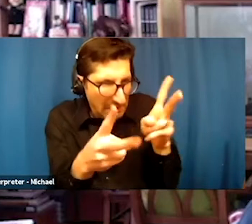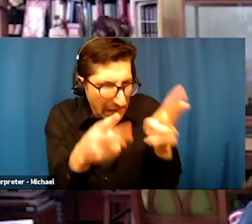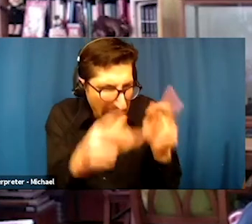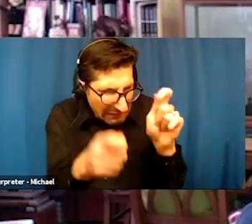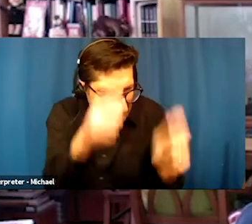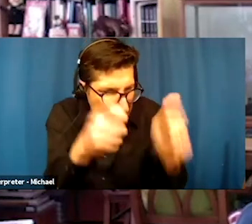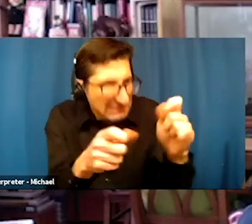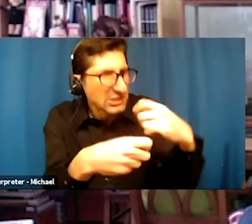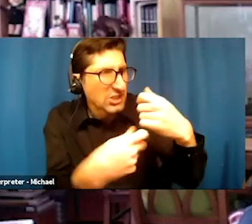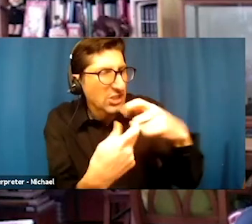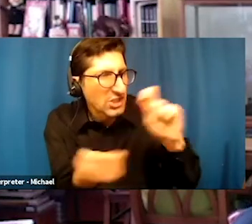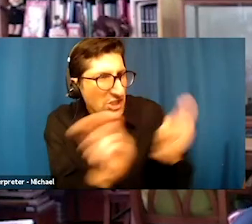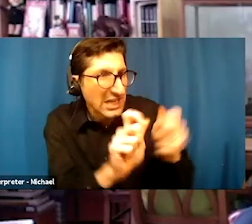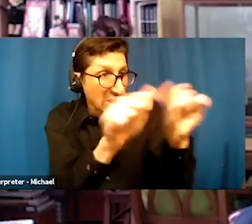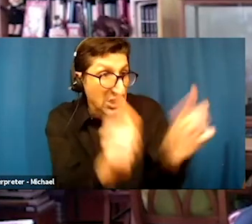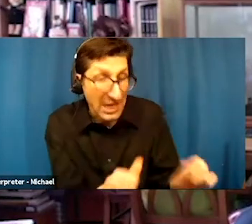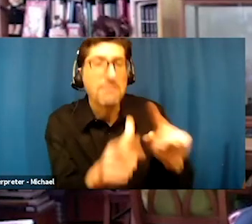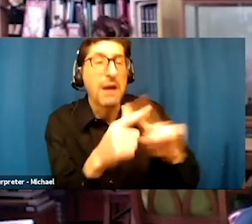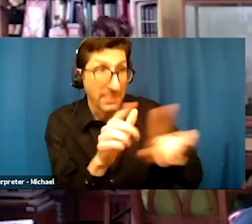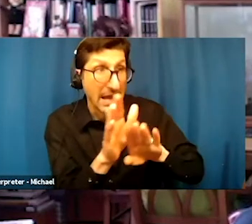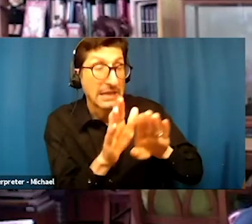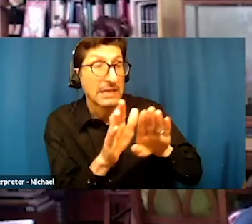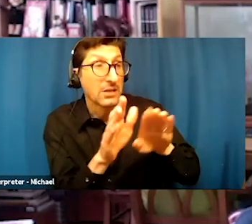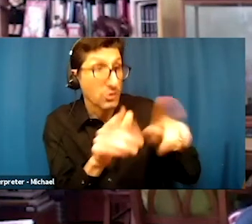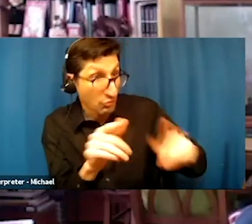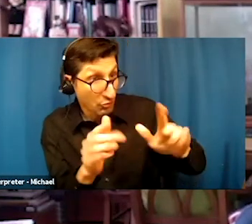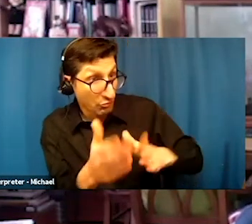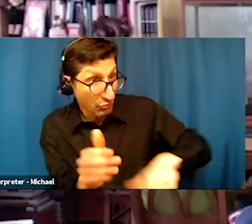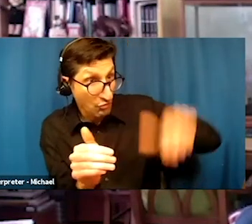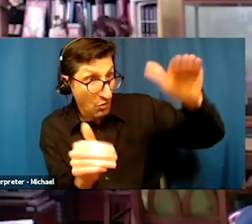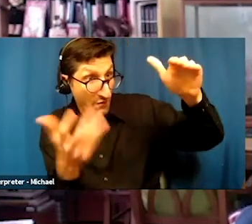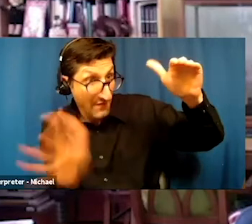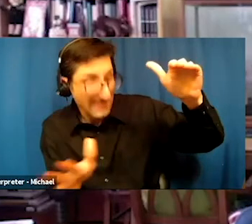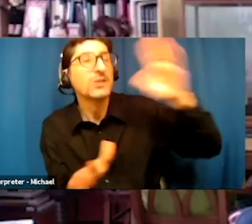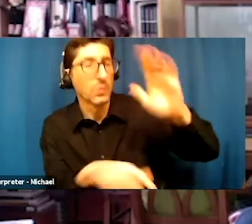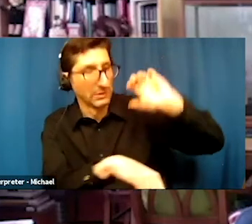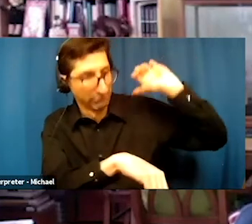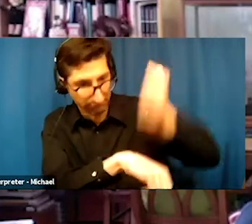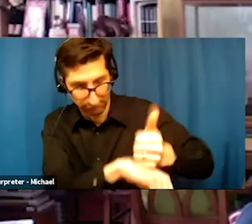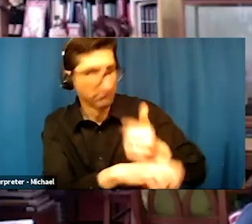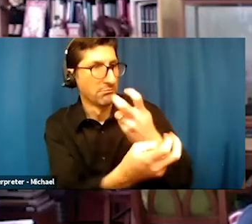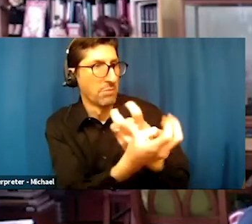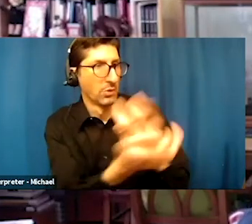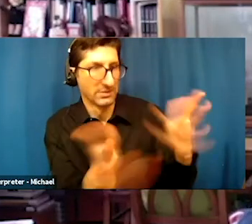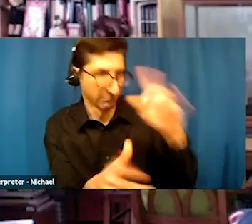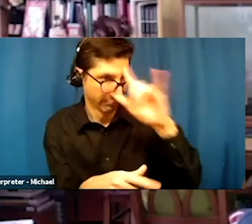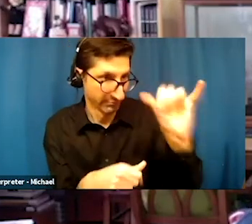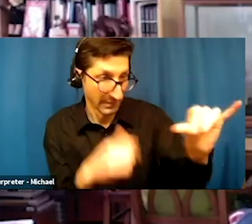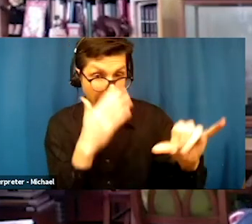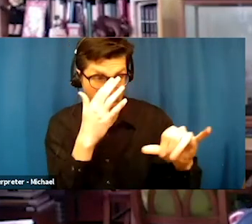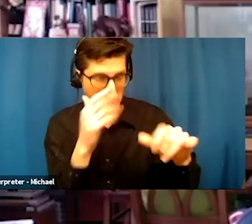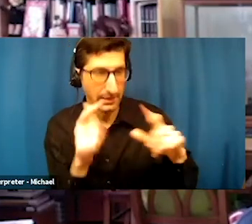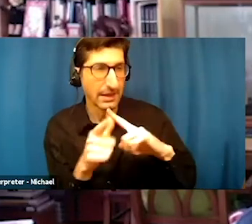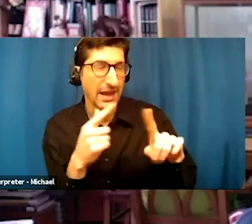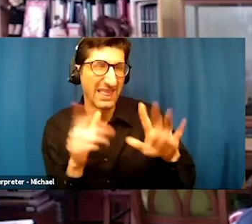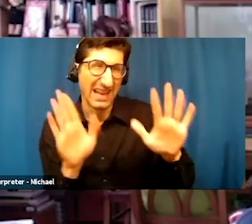but that they fused into permanent shapes as soon as you stopped growing. Then he frowned. I only had a few months